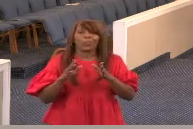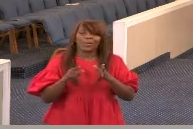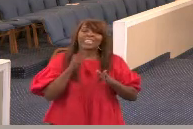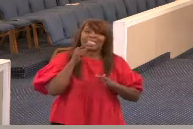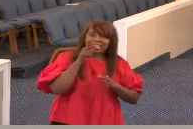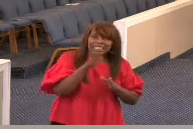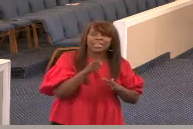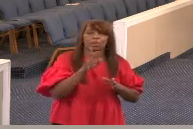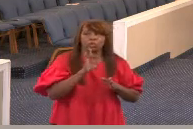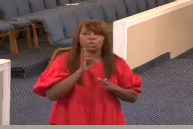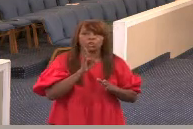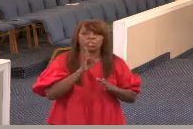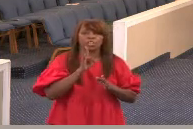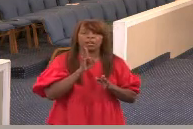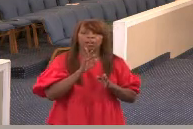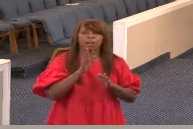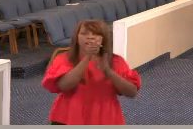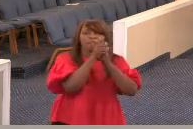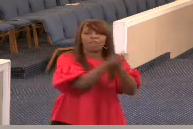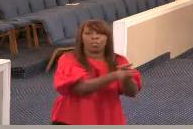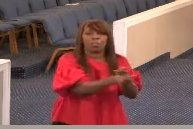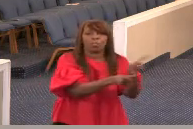be heated over Paul.